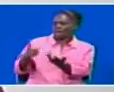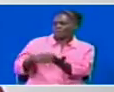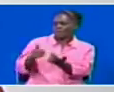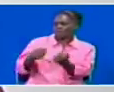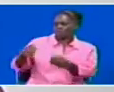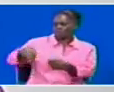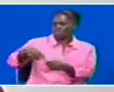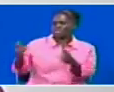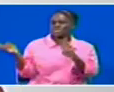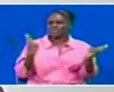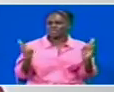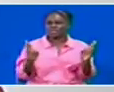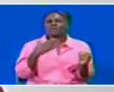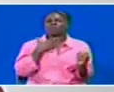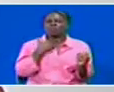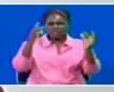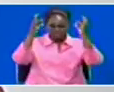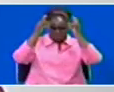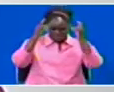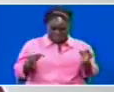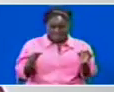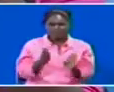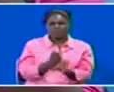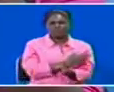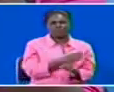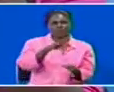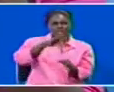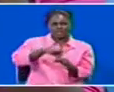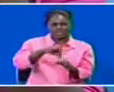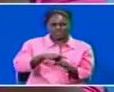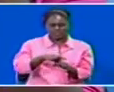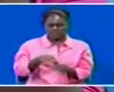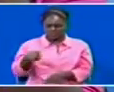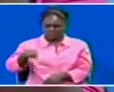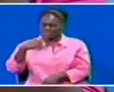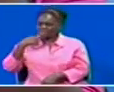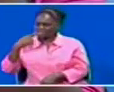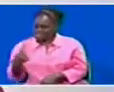preparing. They want a predetermined election. And therefore, what we are saying,